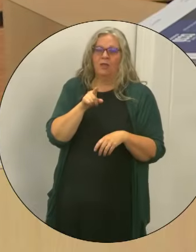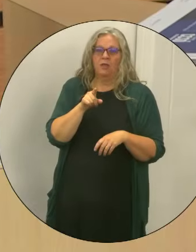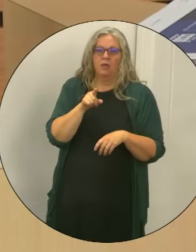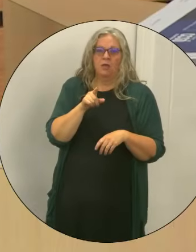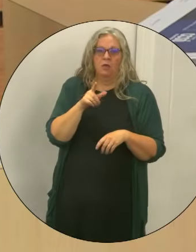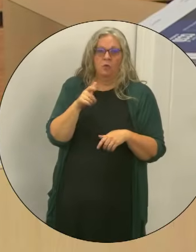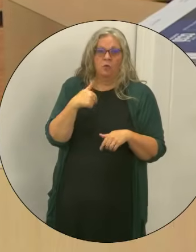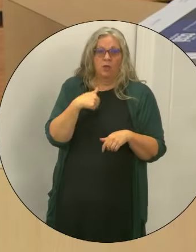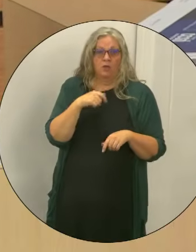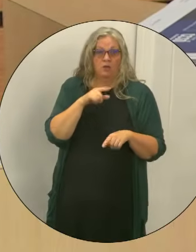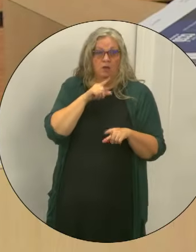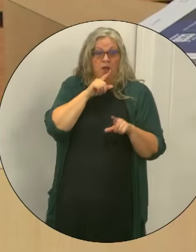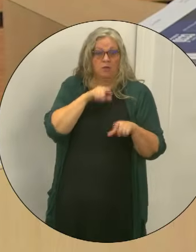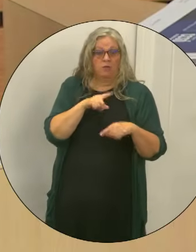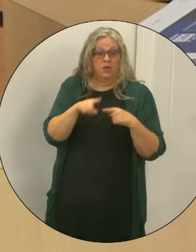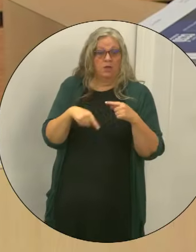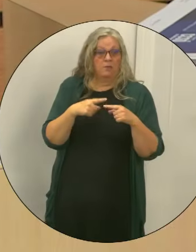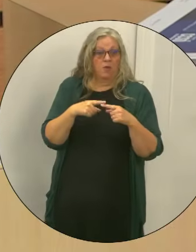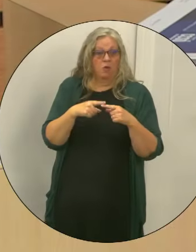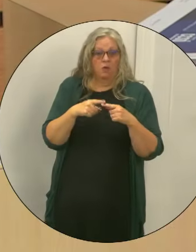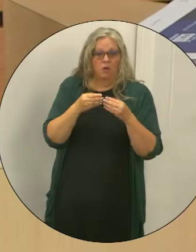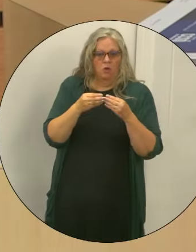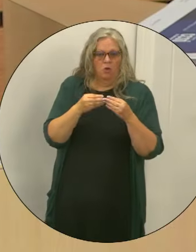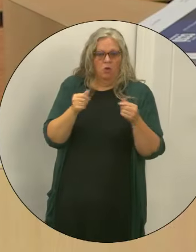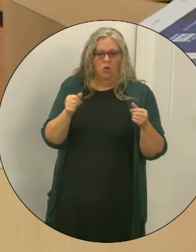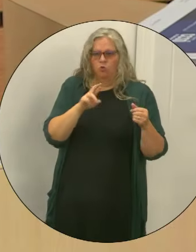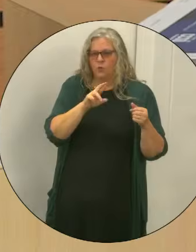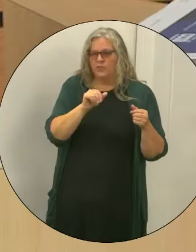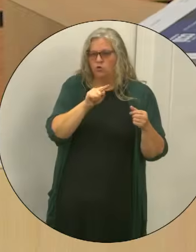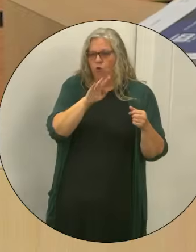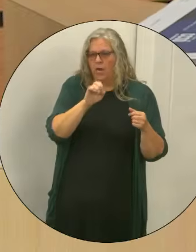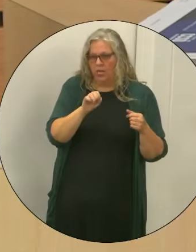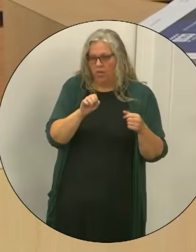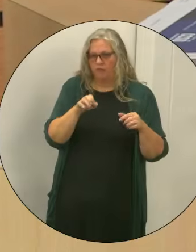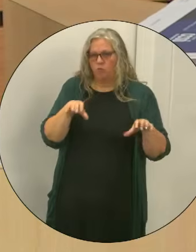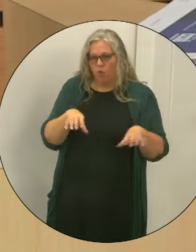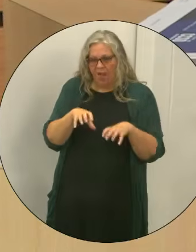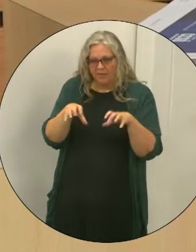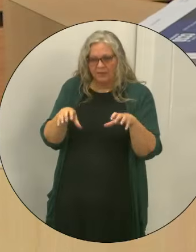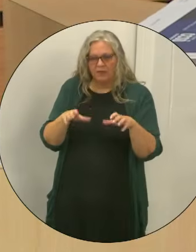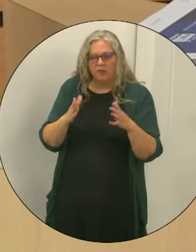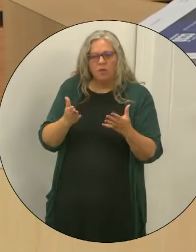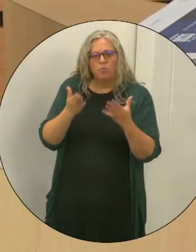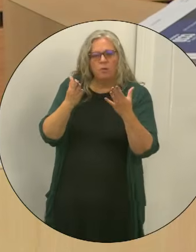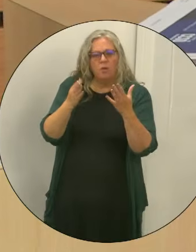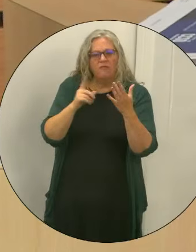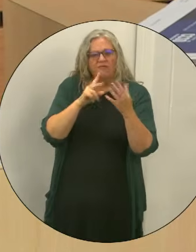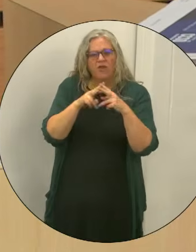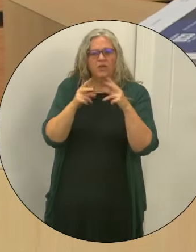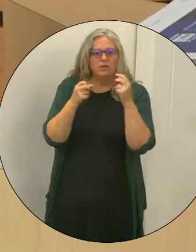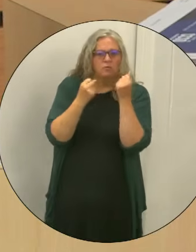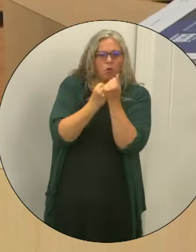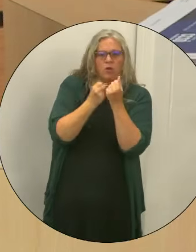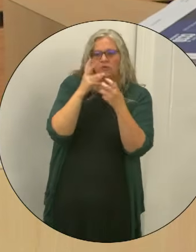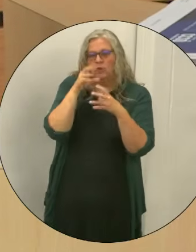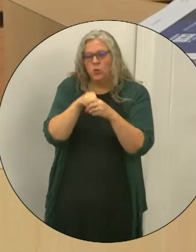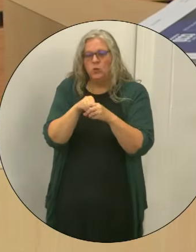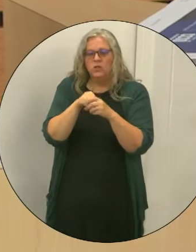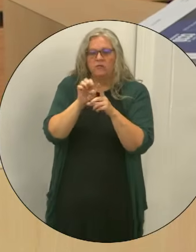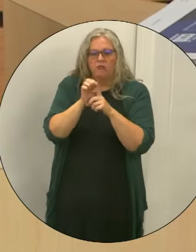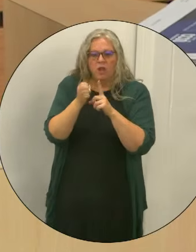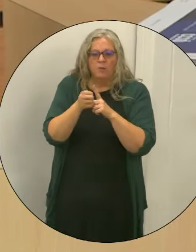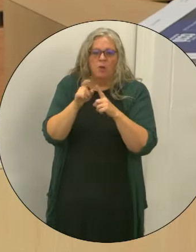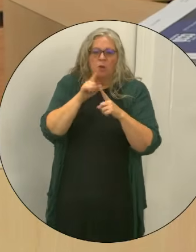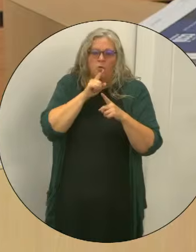given the answer having to do about the restorative practices, promoting this this very supportive and inclusive environment that's